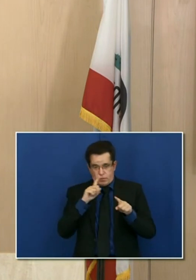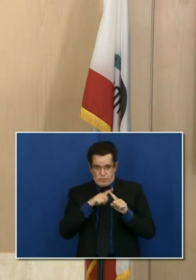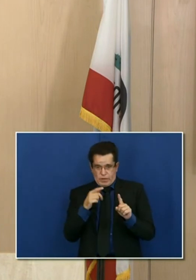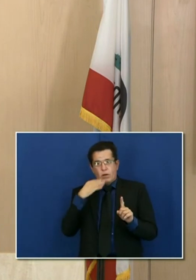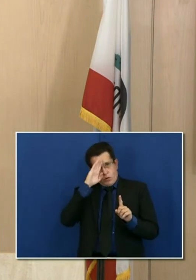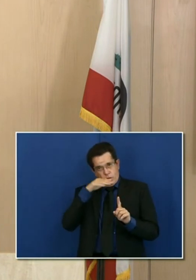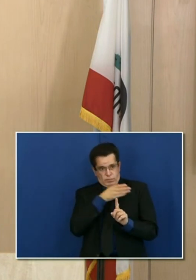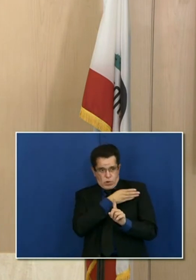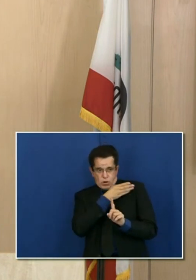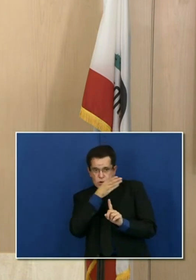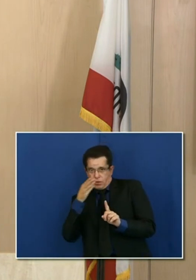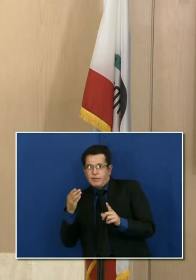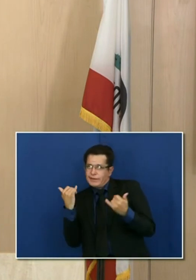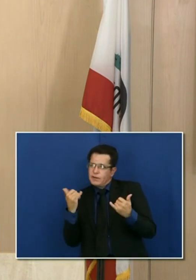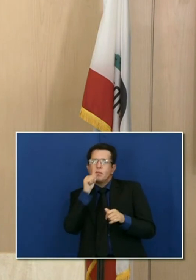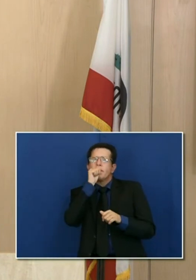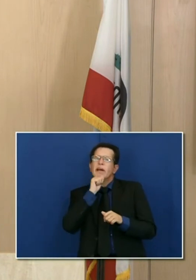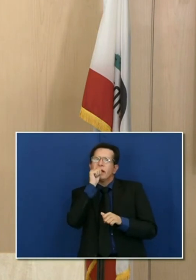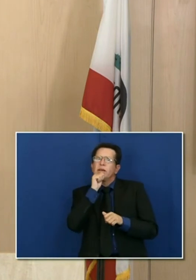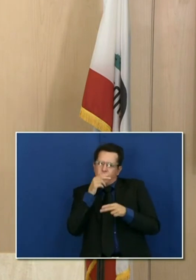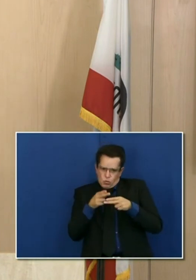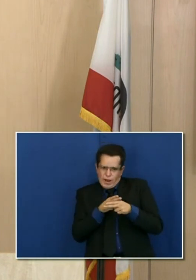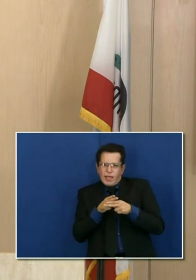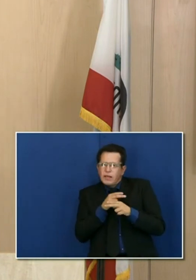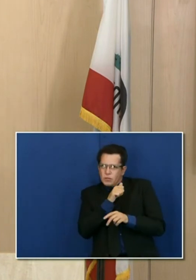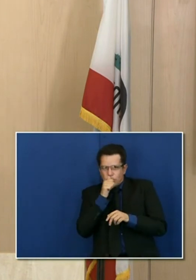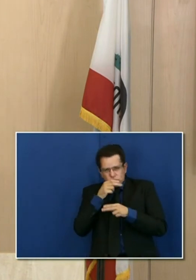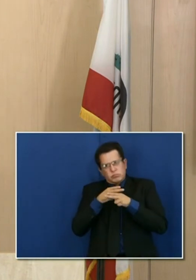at least, we're going to have to sacrifice. We're going to have to